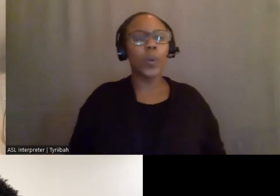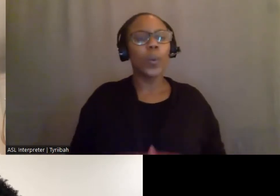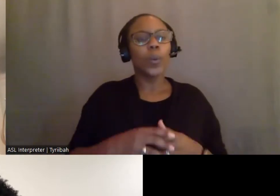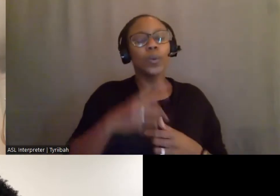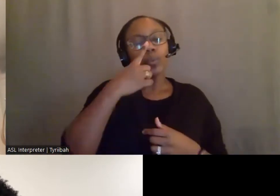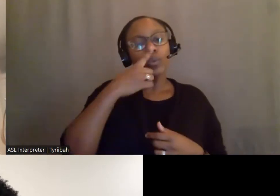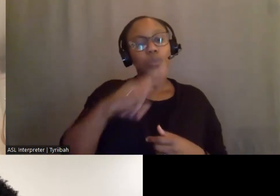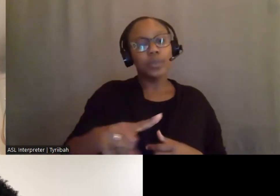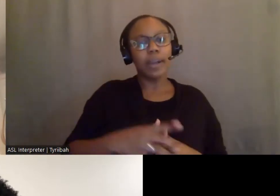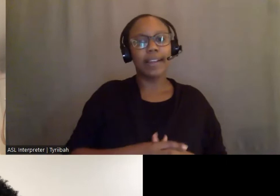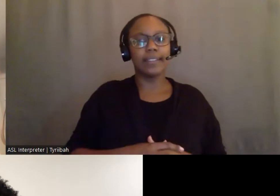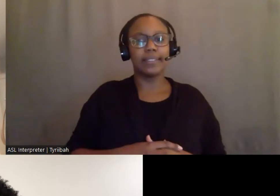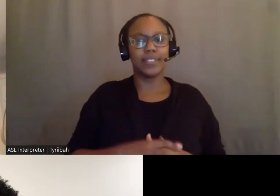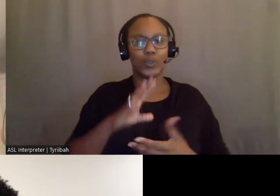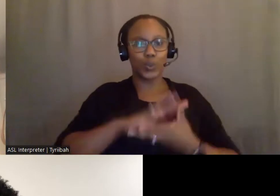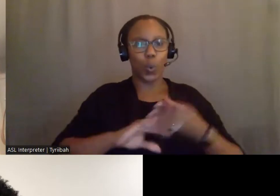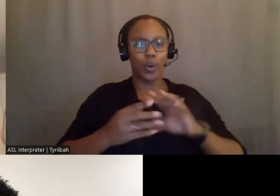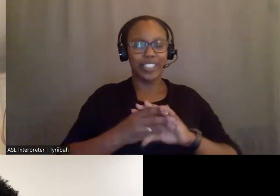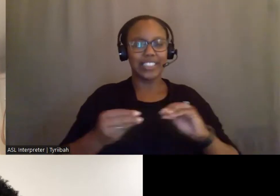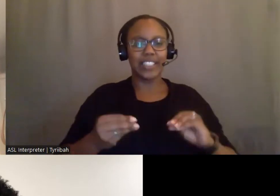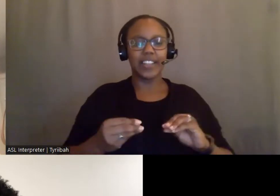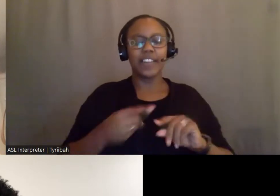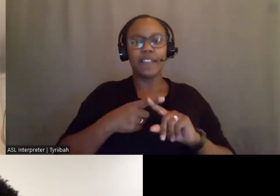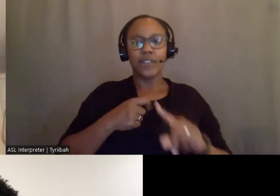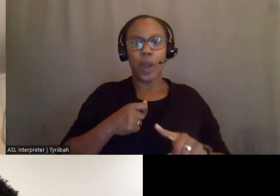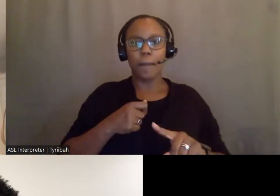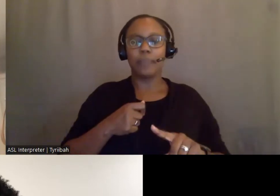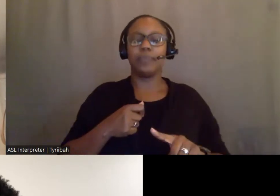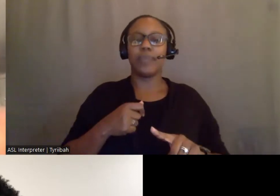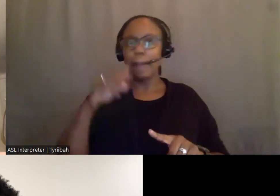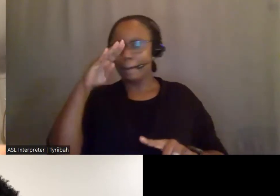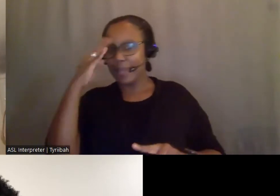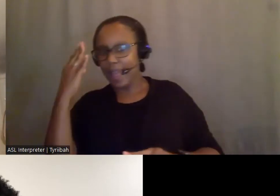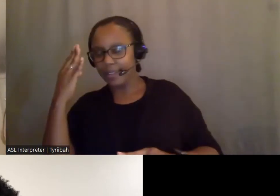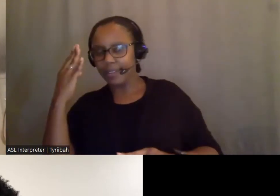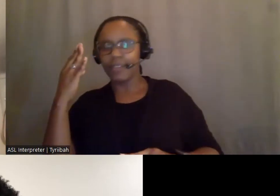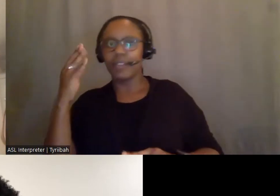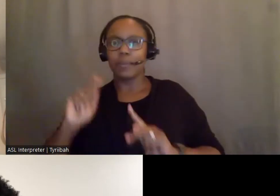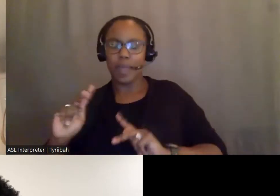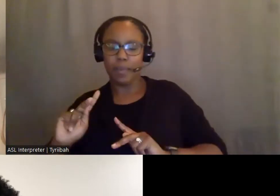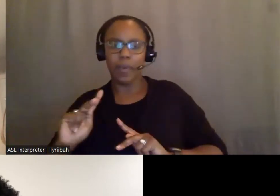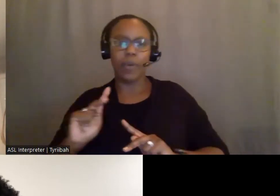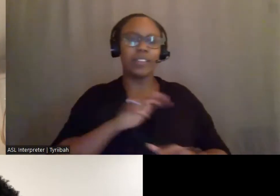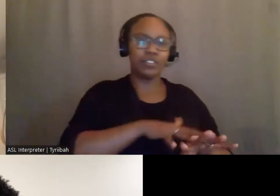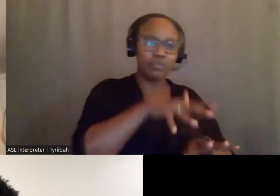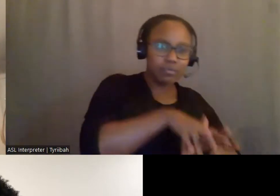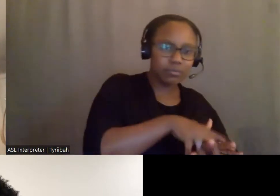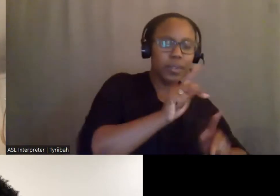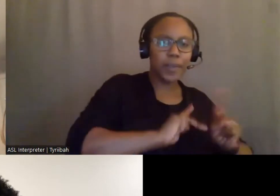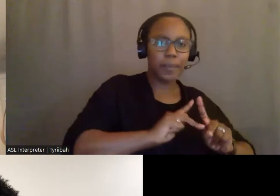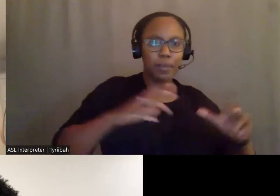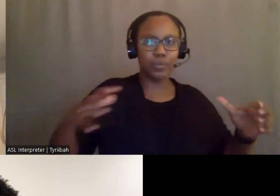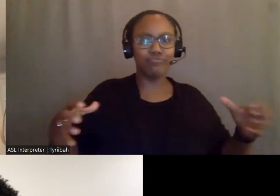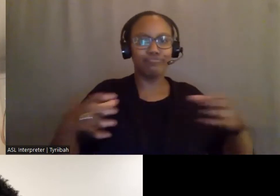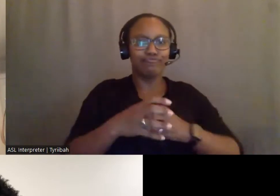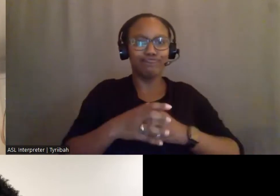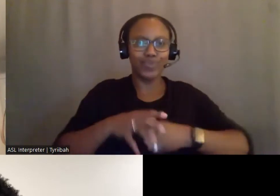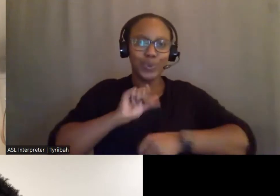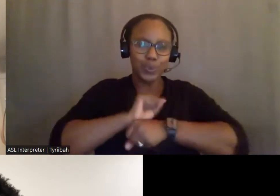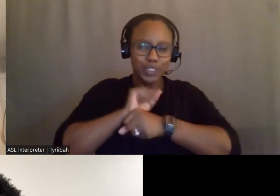of Black and Indigenous solidarity that have happened throughout history and even through present day, as Roberta's question gets at?